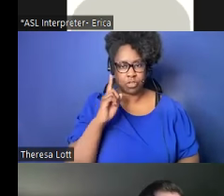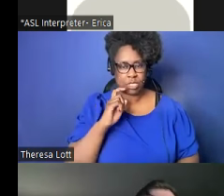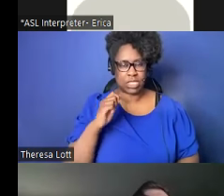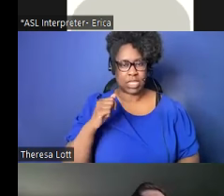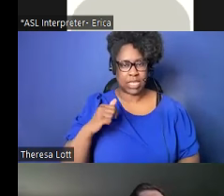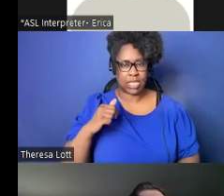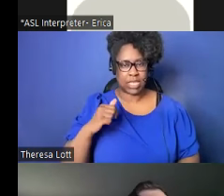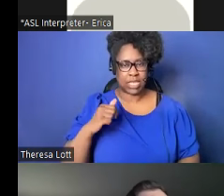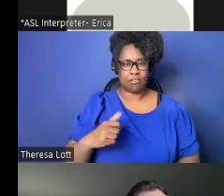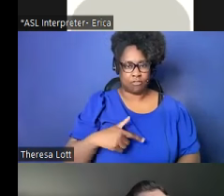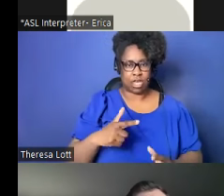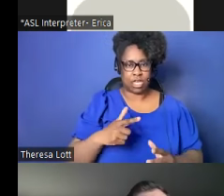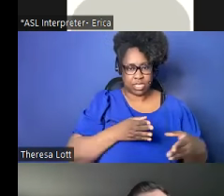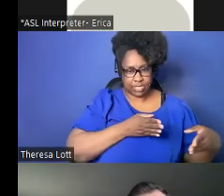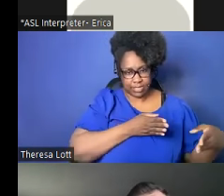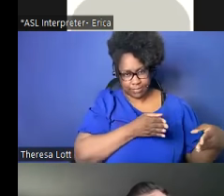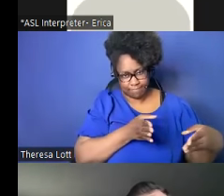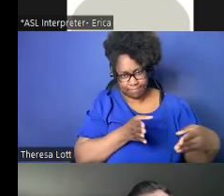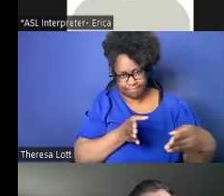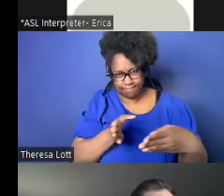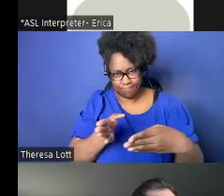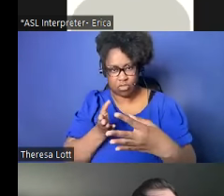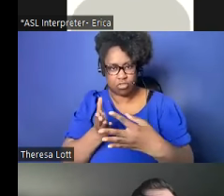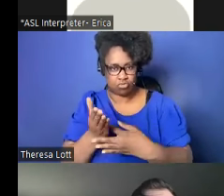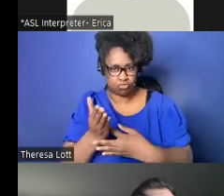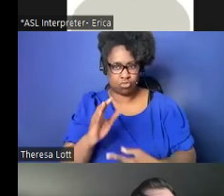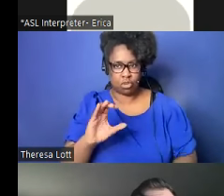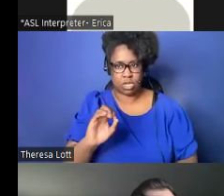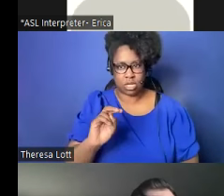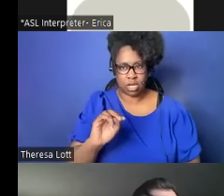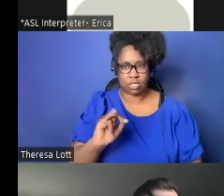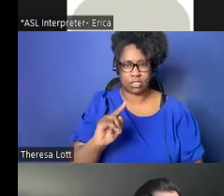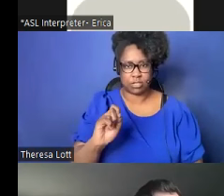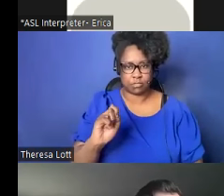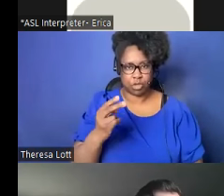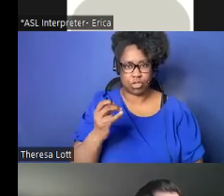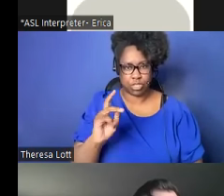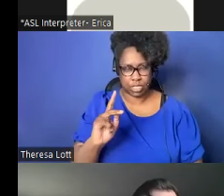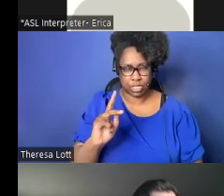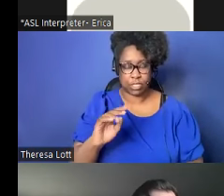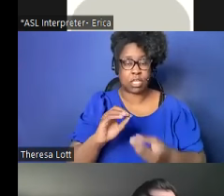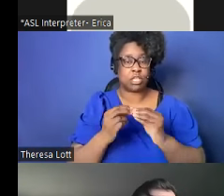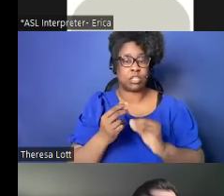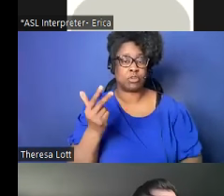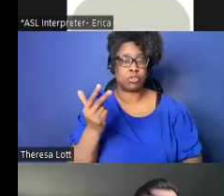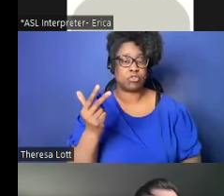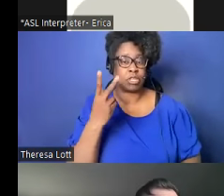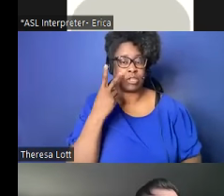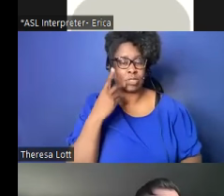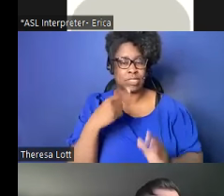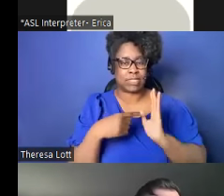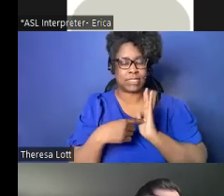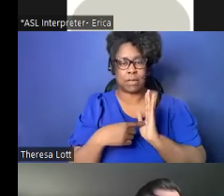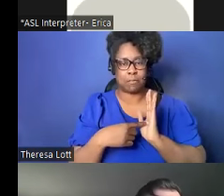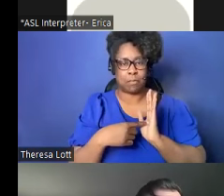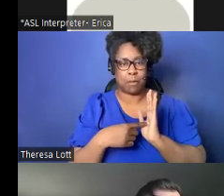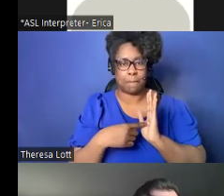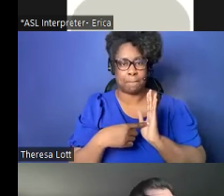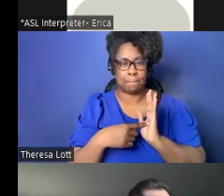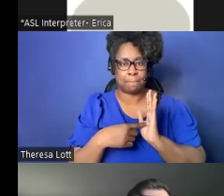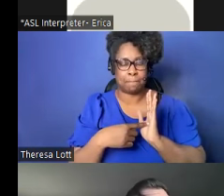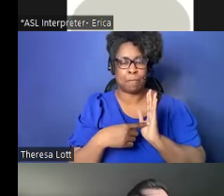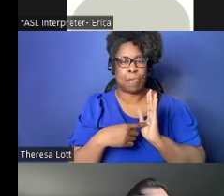Hook. If we look at the potential drainage improvements, we can see in number 3 an example of how